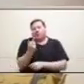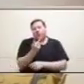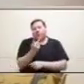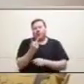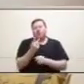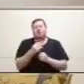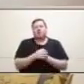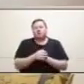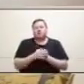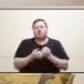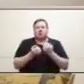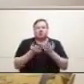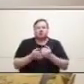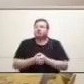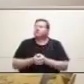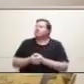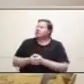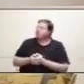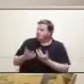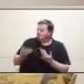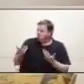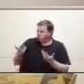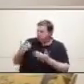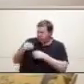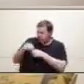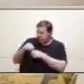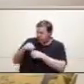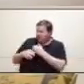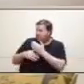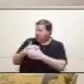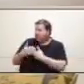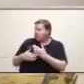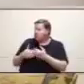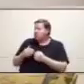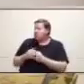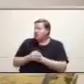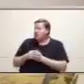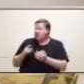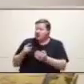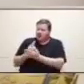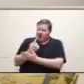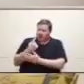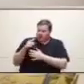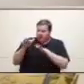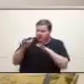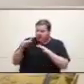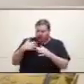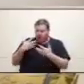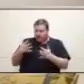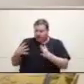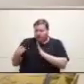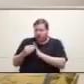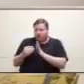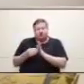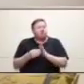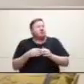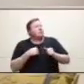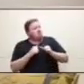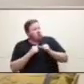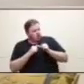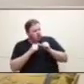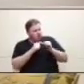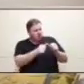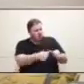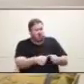proposed. While you are in that process, what then happened to the people who have been already appointed? And they continue.